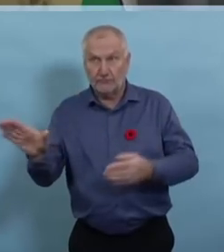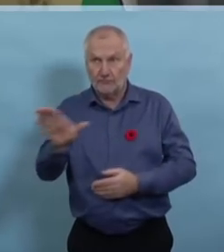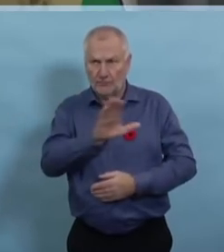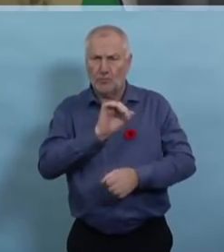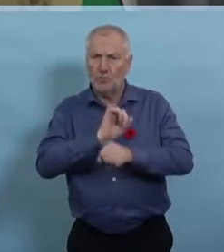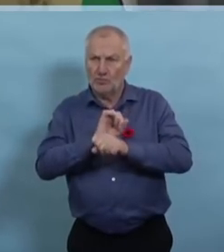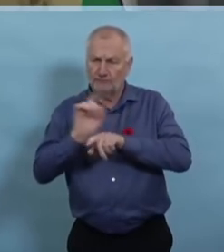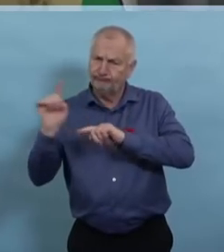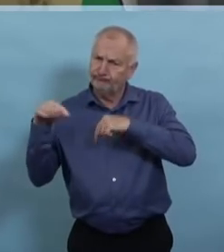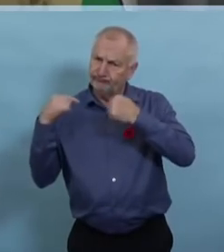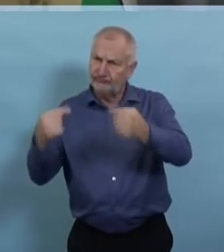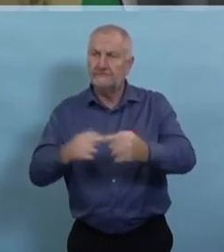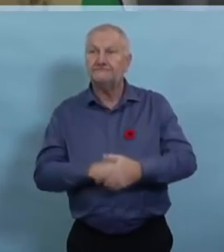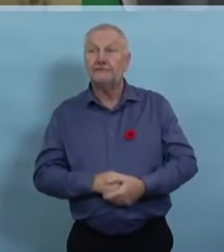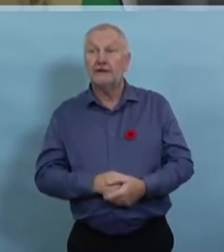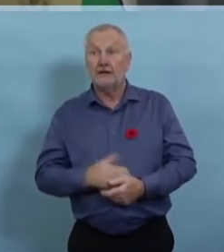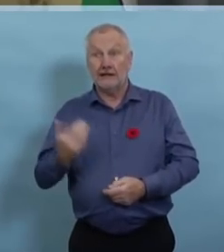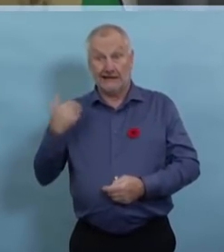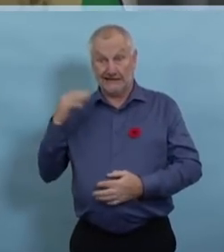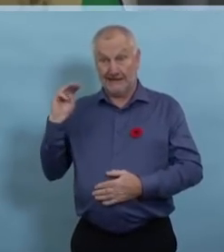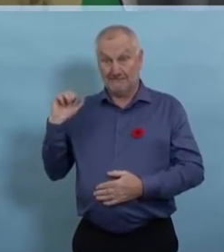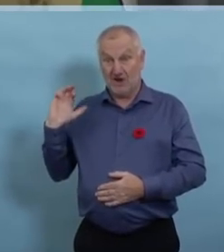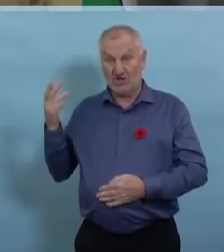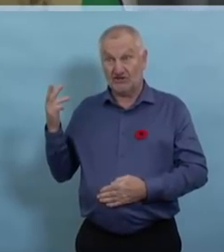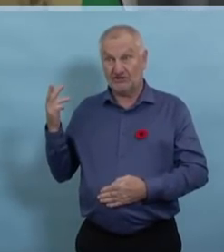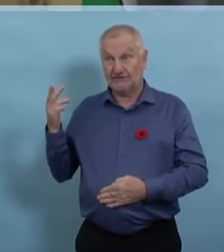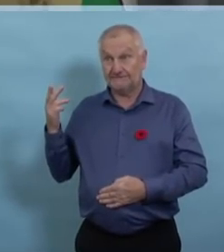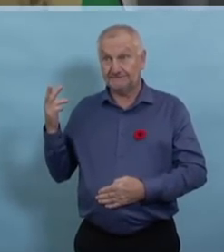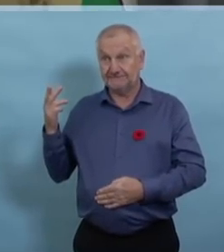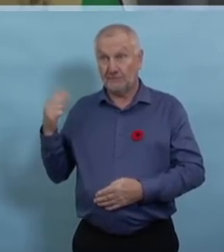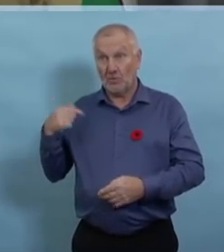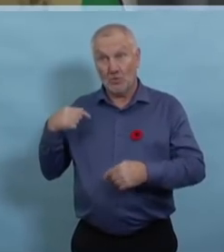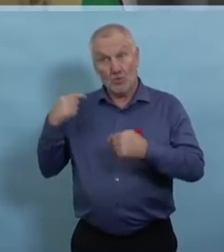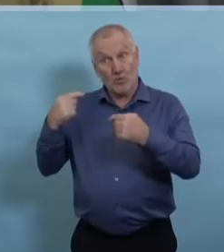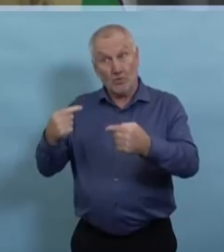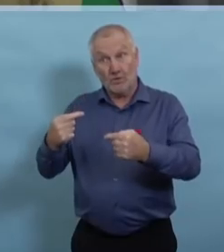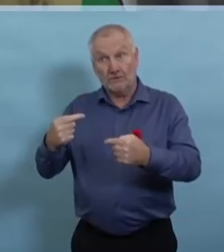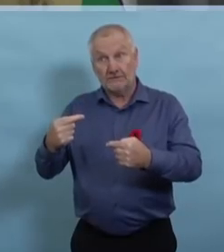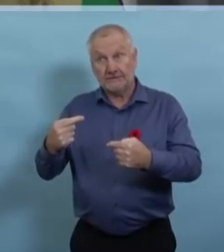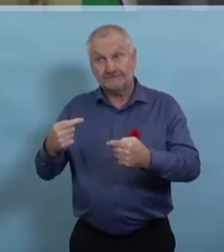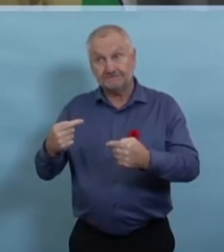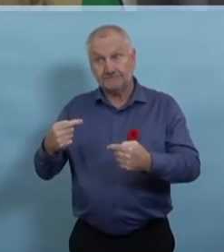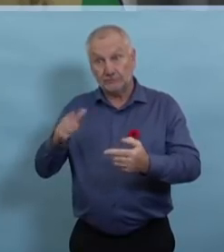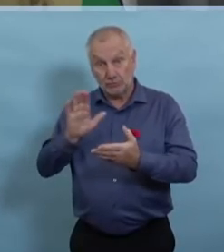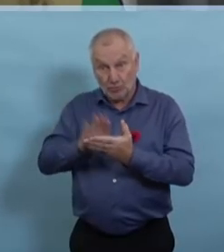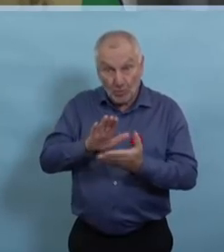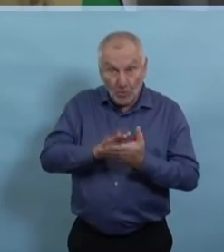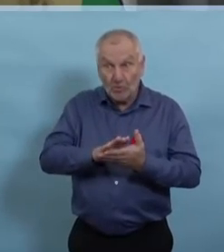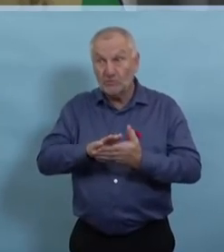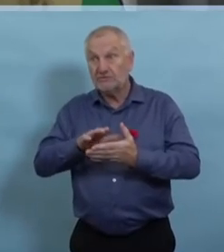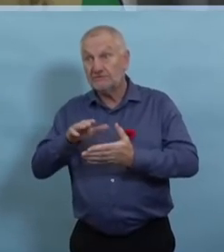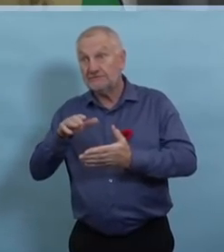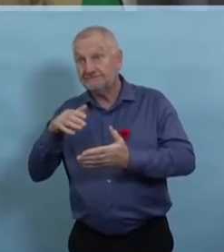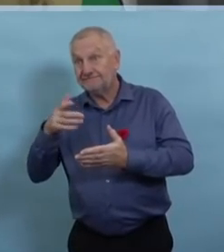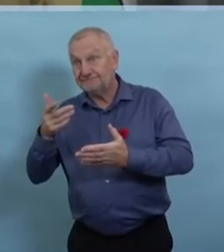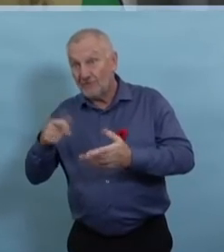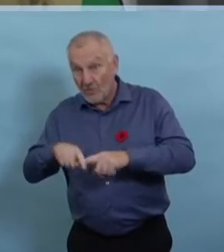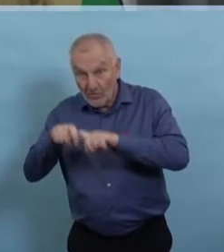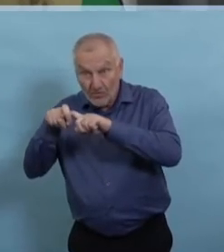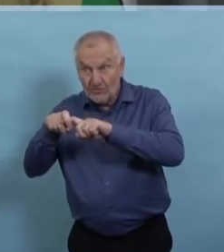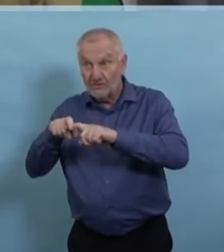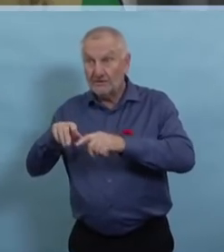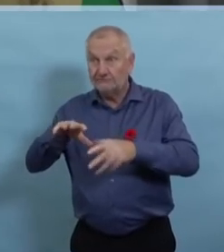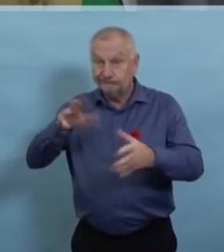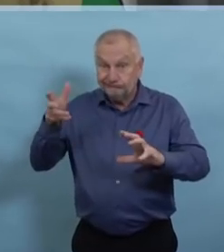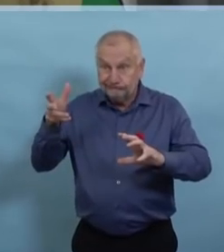March, of course, and the disruption of learning in schools, there's been a great deal of work that's been happening in terms